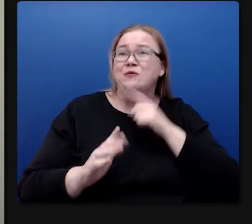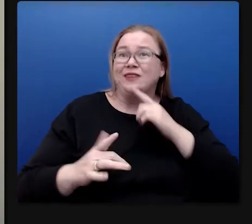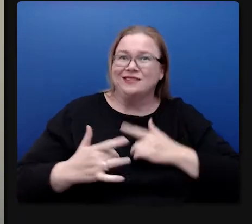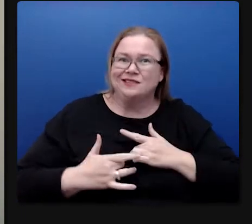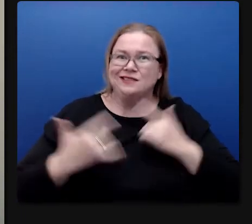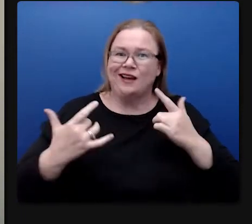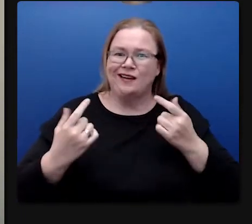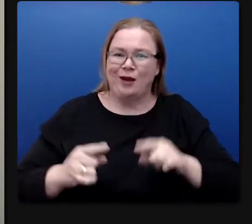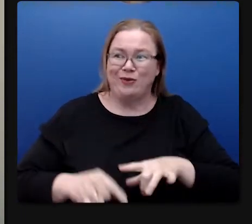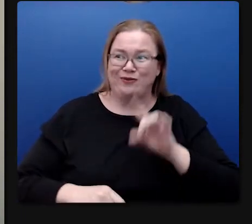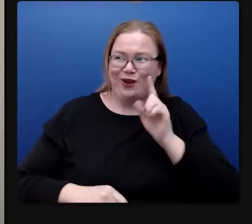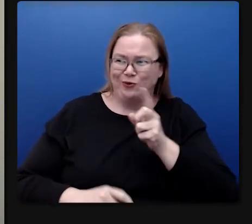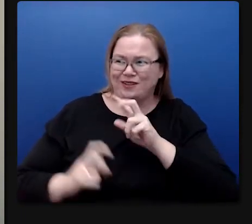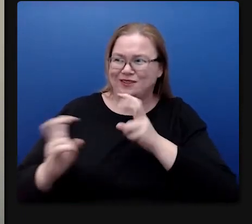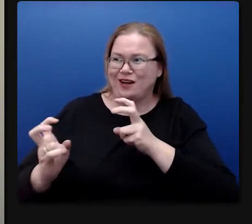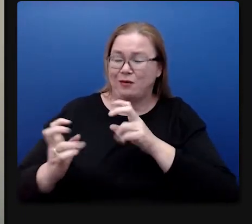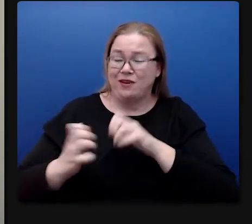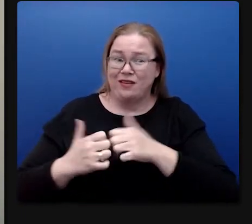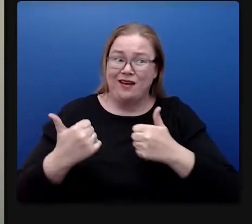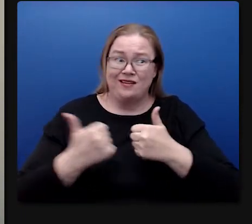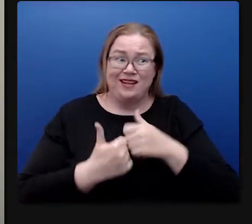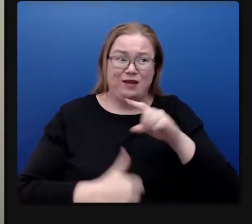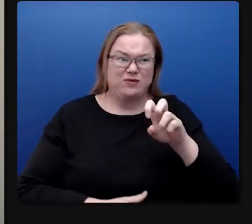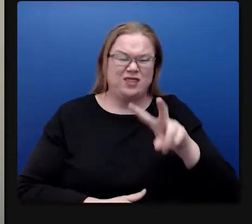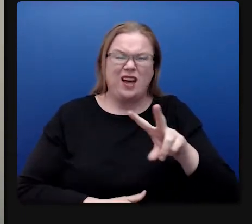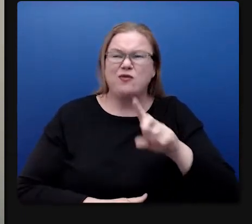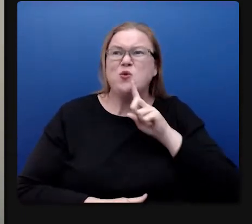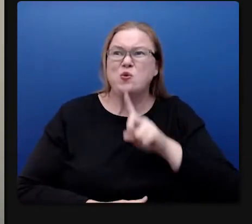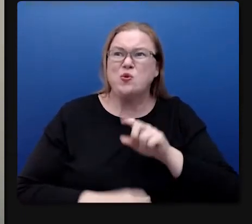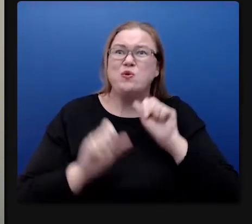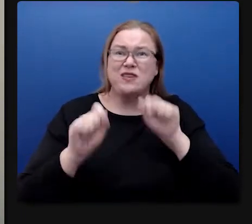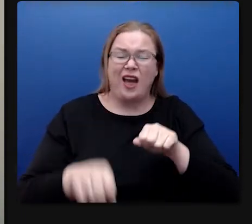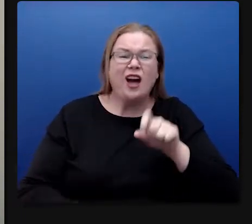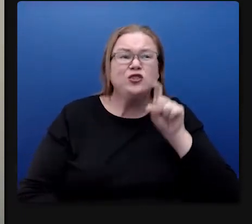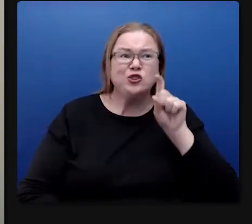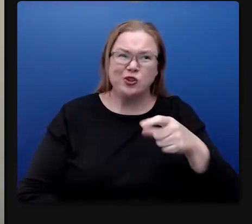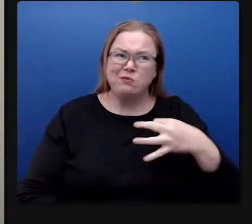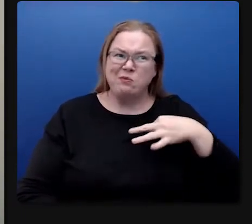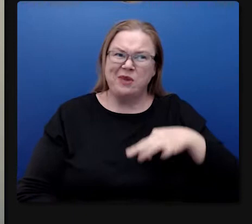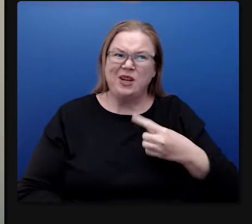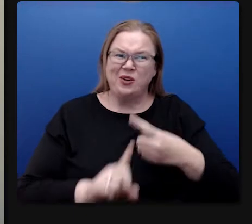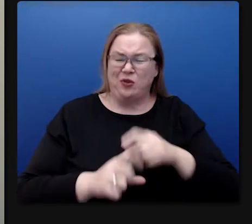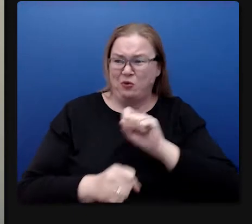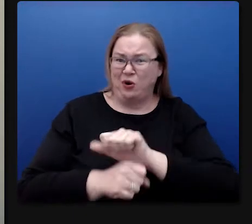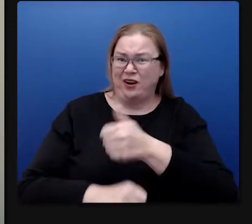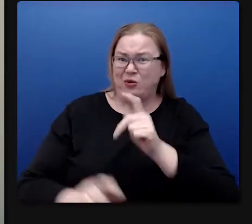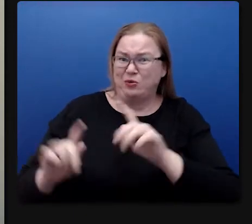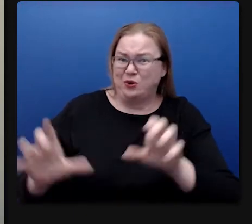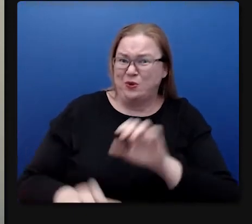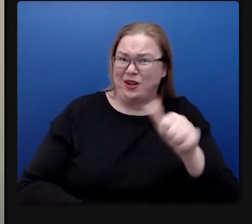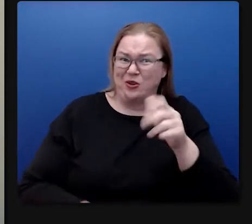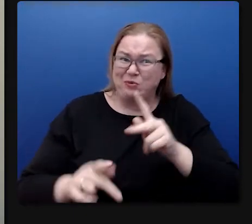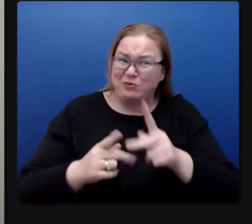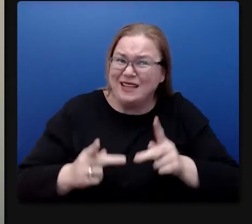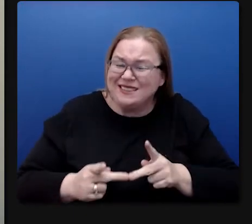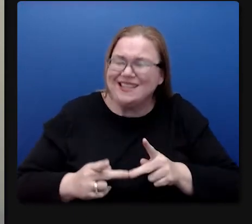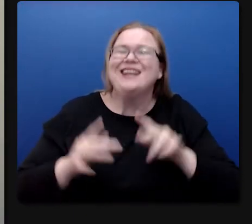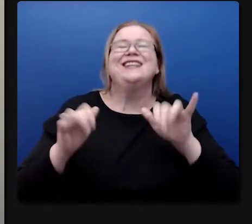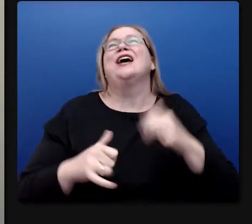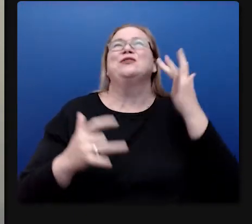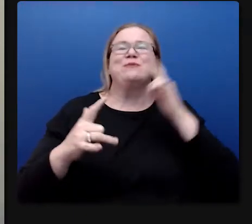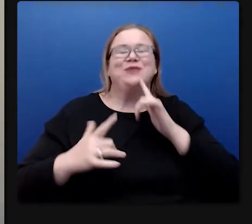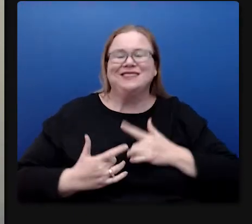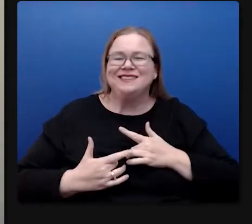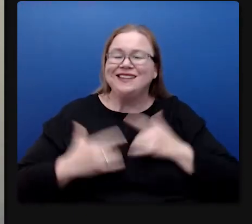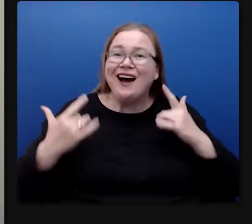really excited when I find one of those topics where game devs absolutely could and should be benefiting from the work others are doing elsewhere, which is why